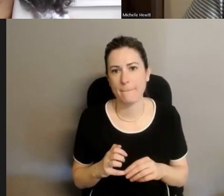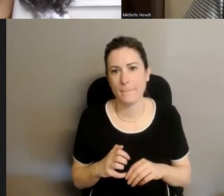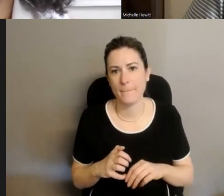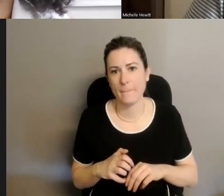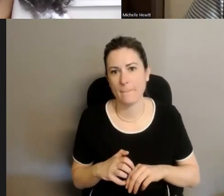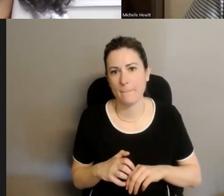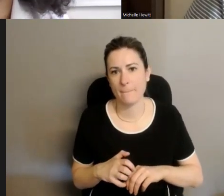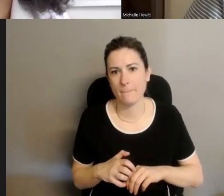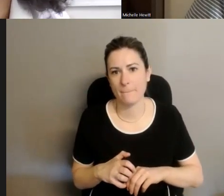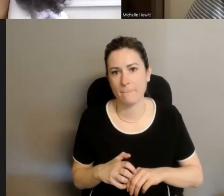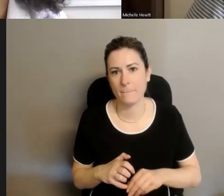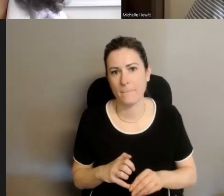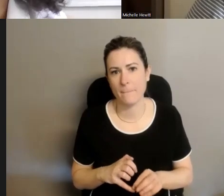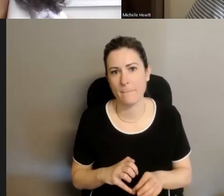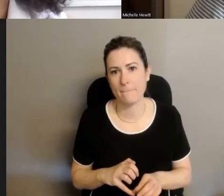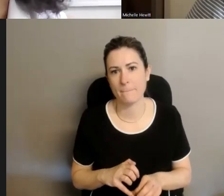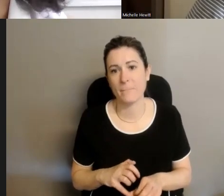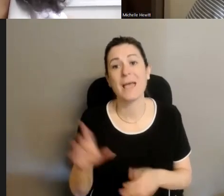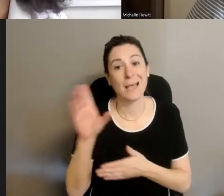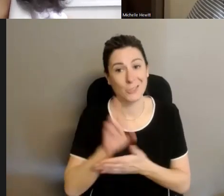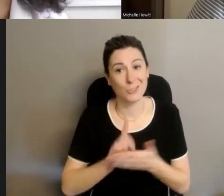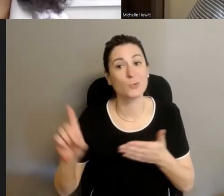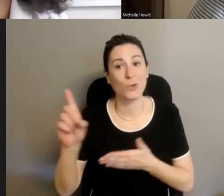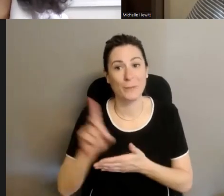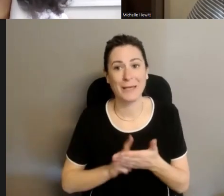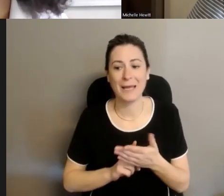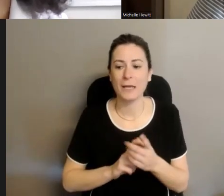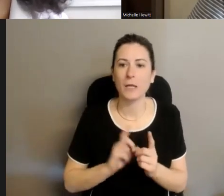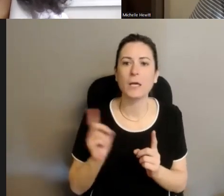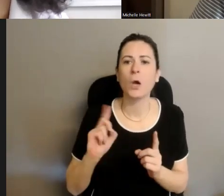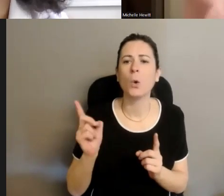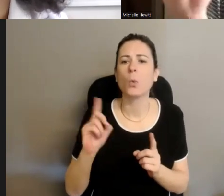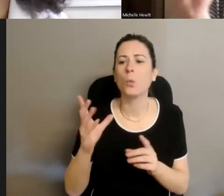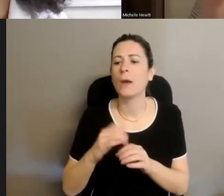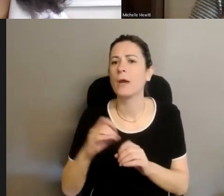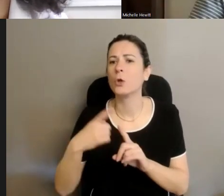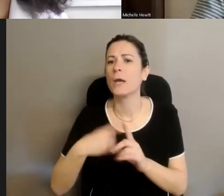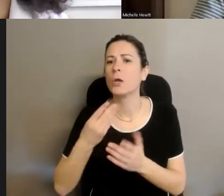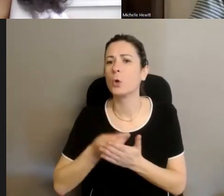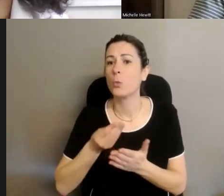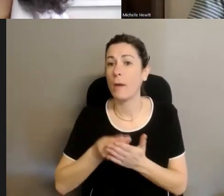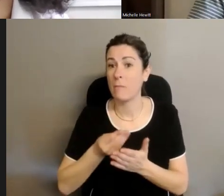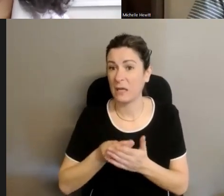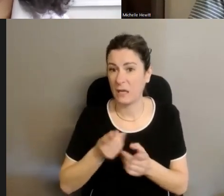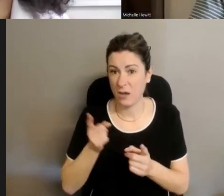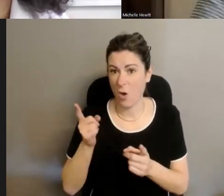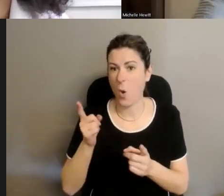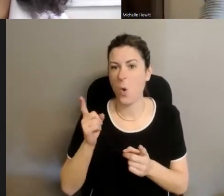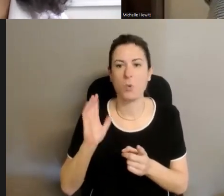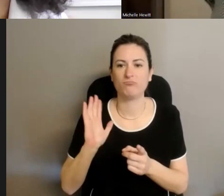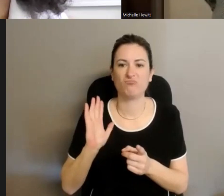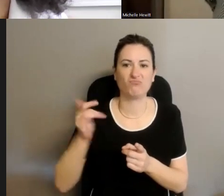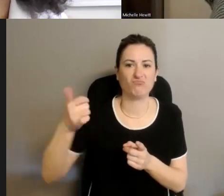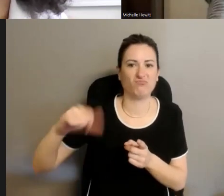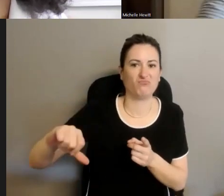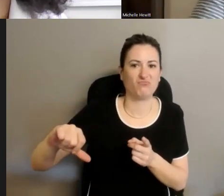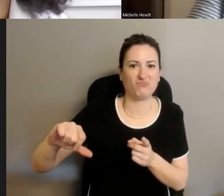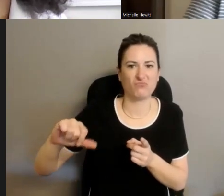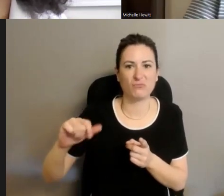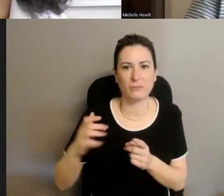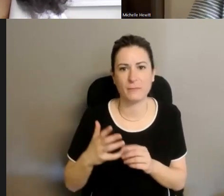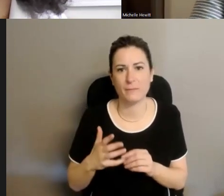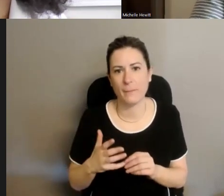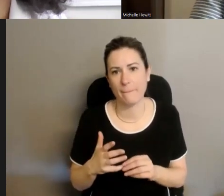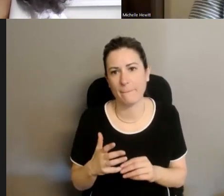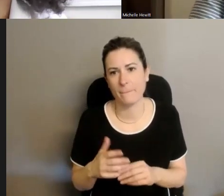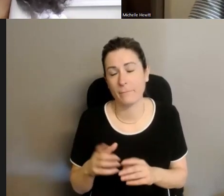they receive the money to be able to pay for the rent, right? Which is, you know, which all of the intersectional